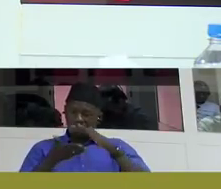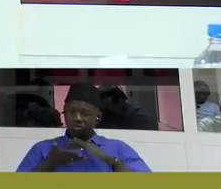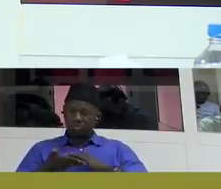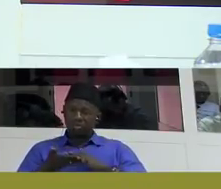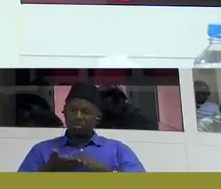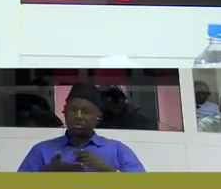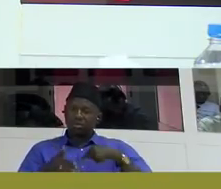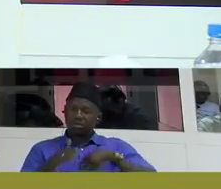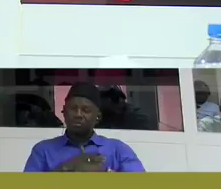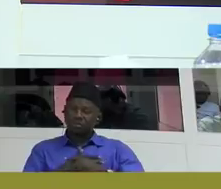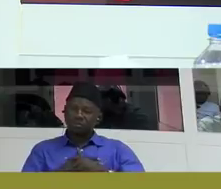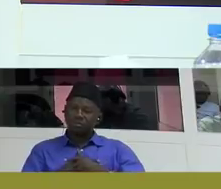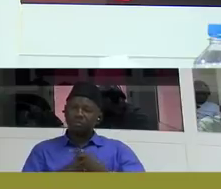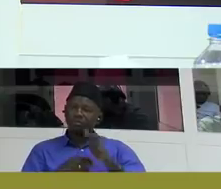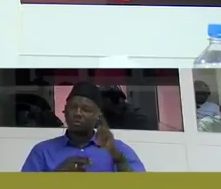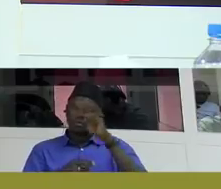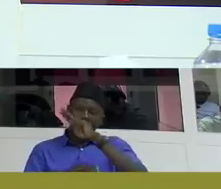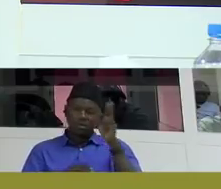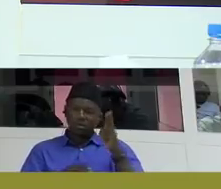in the national anthem,